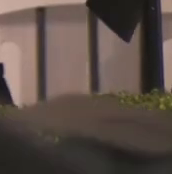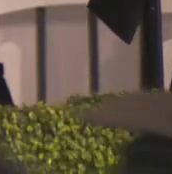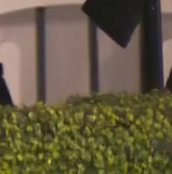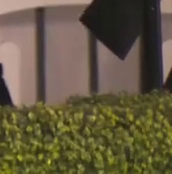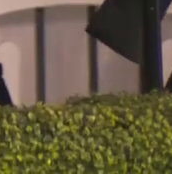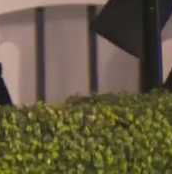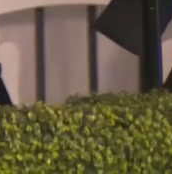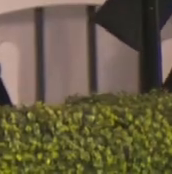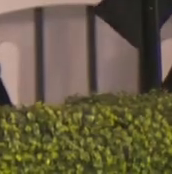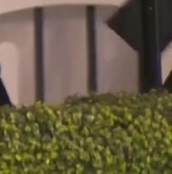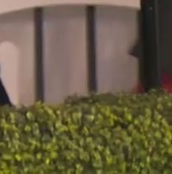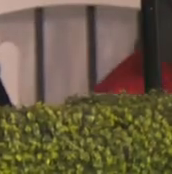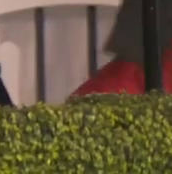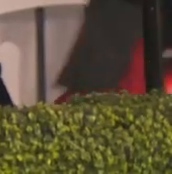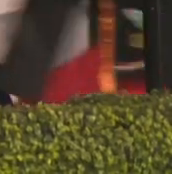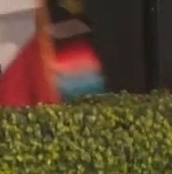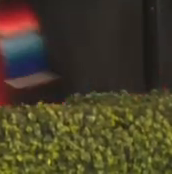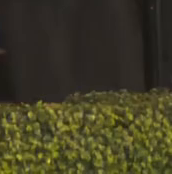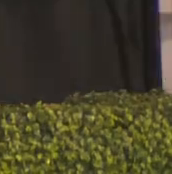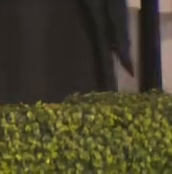Maida Nunez Frando.